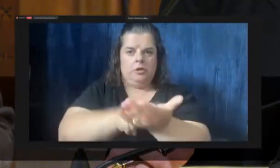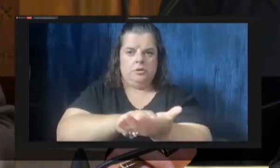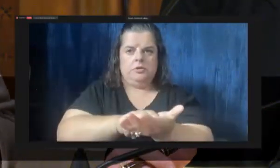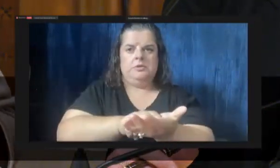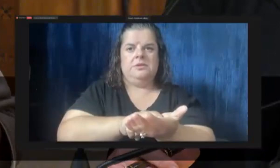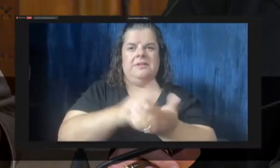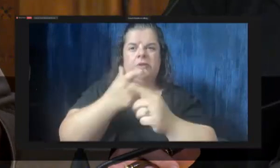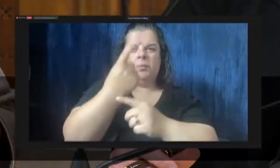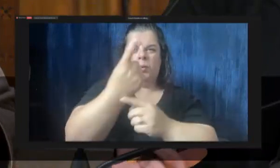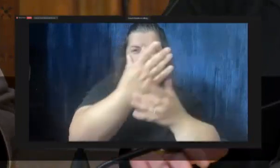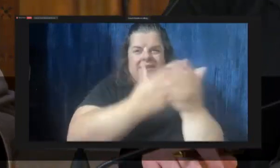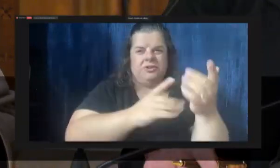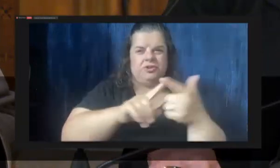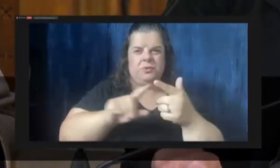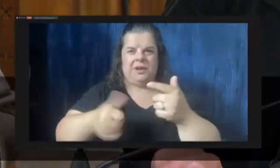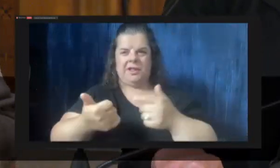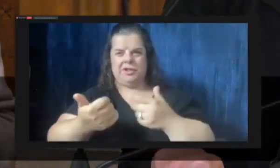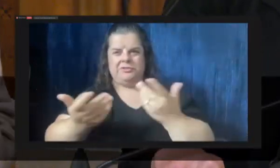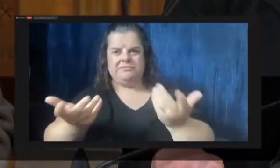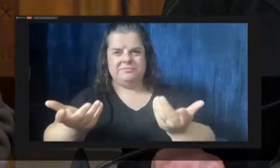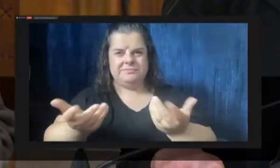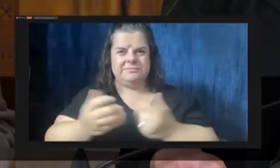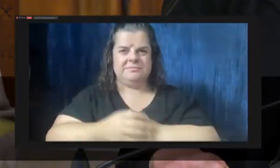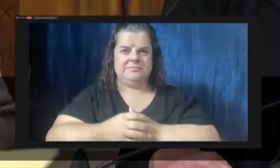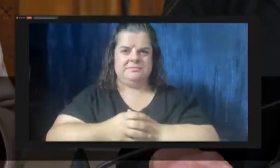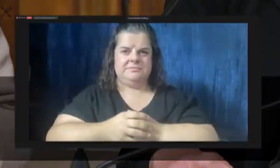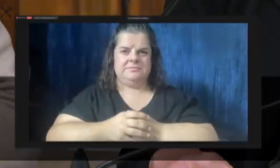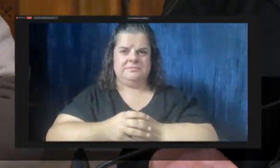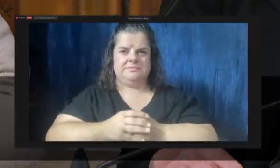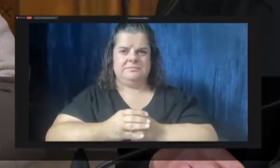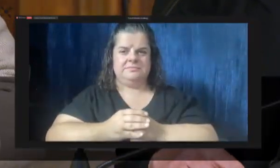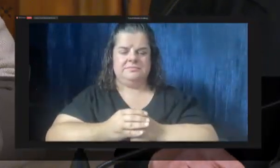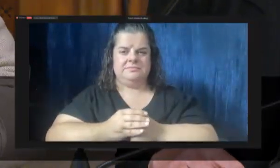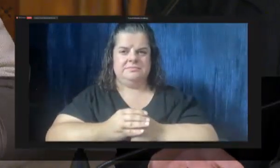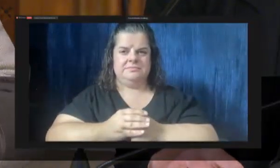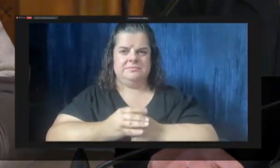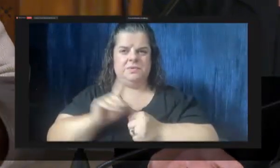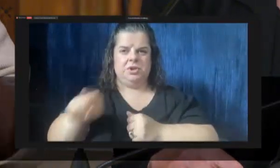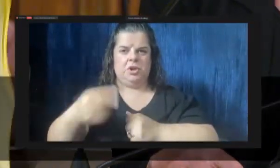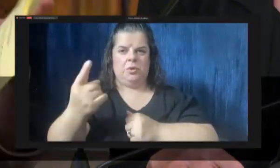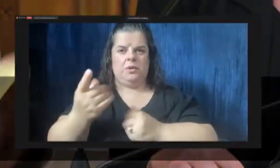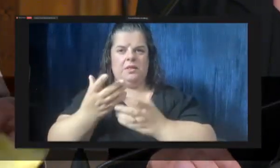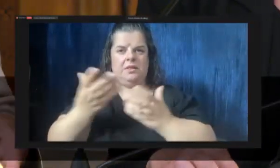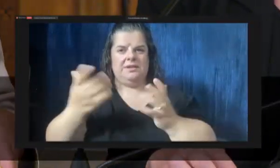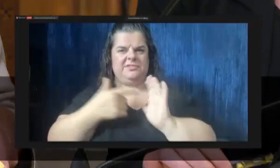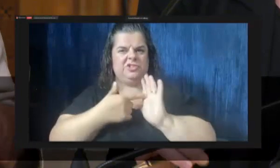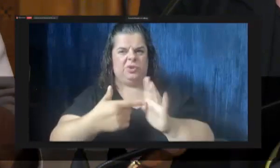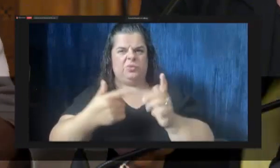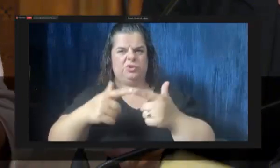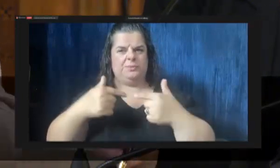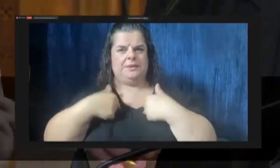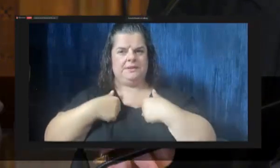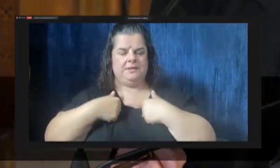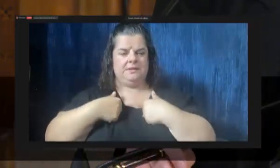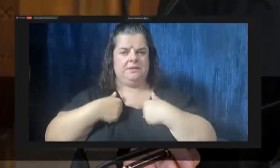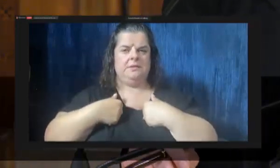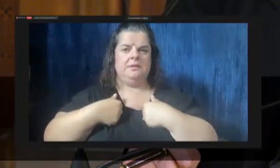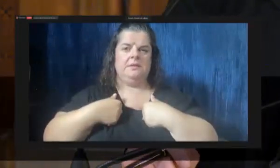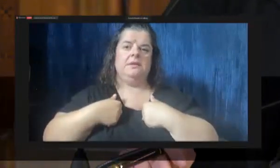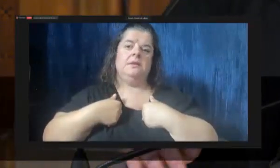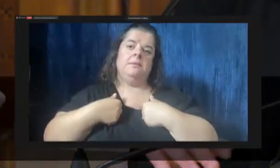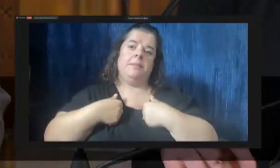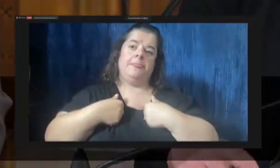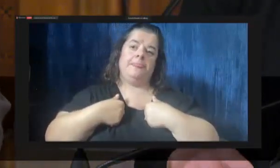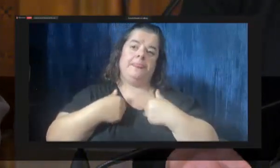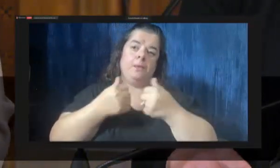another. So it's really not a substantive change. So those are the only things that jump out to me. I do have, with the help of